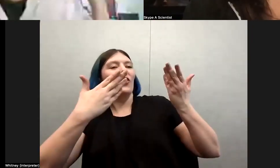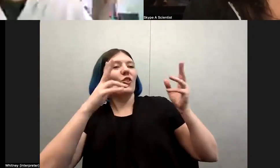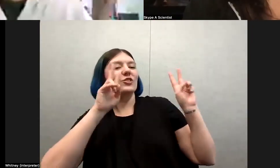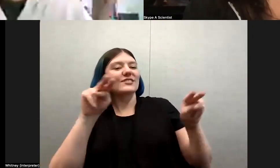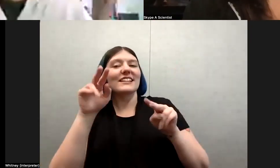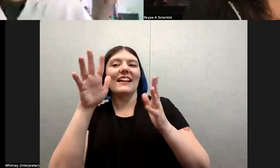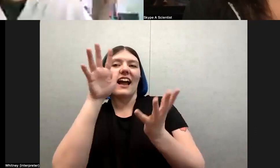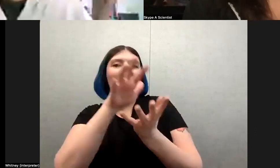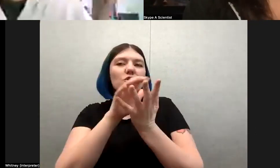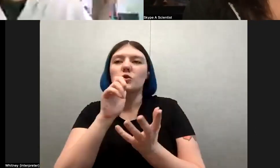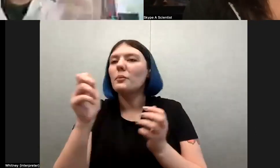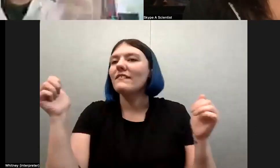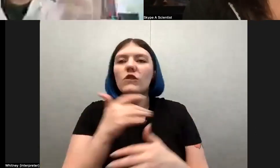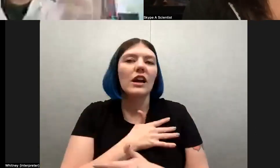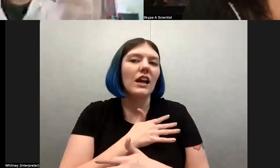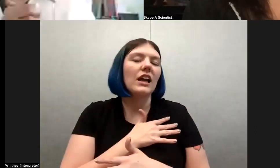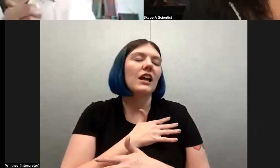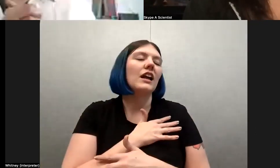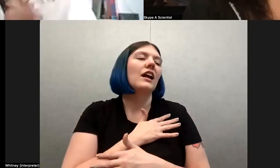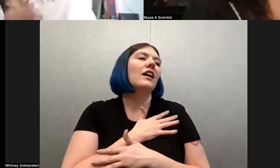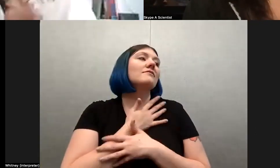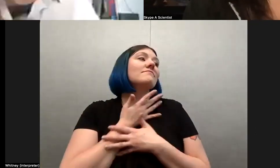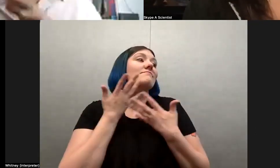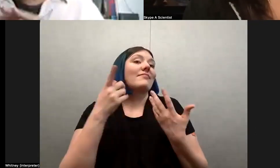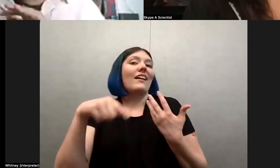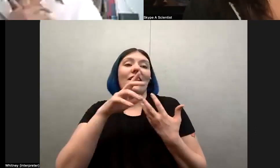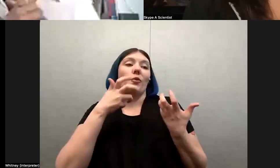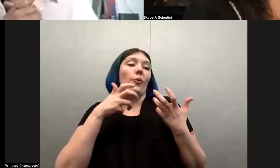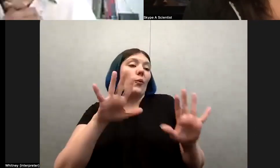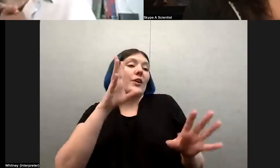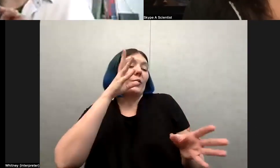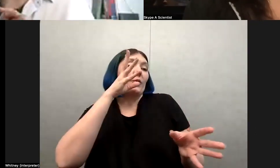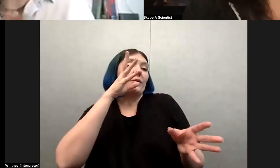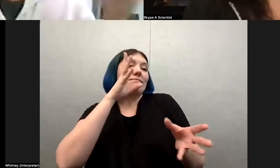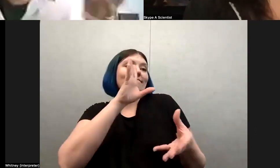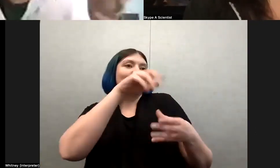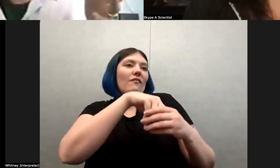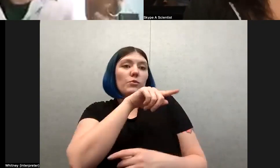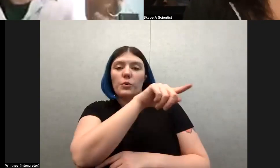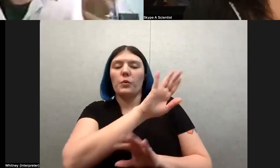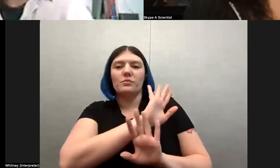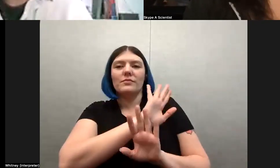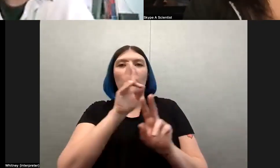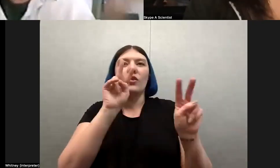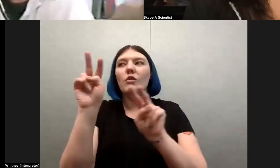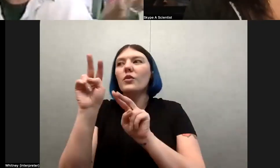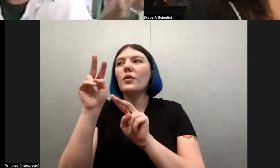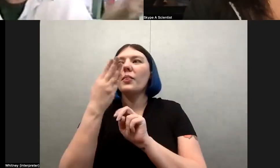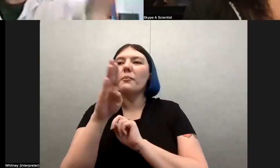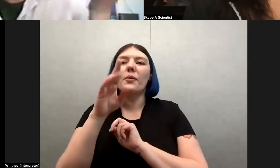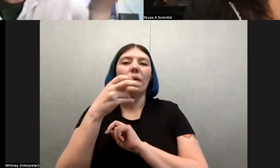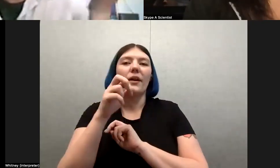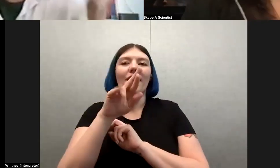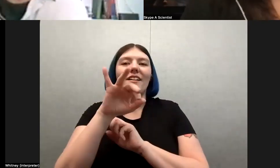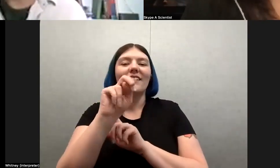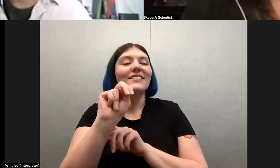Don't be scared of them. They don't want to be in your business. So come out, look at the little blue herons, and just have a great time. Go